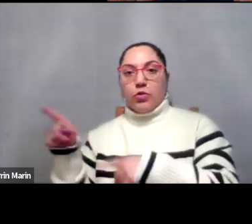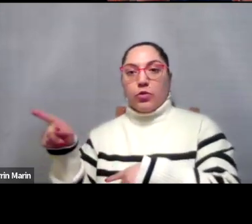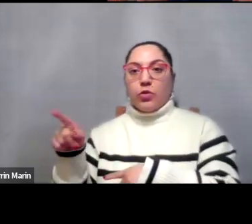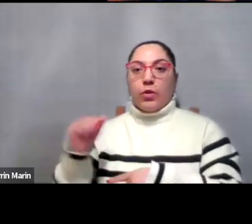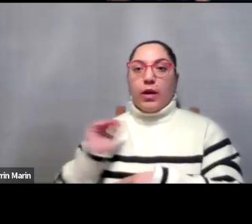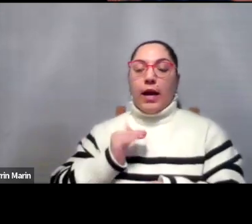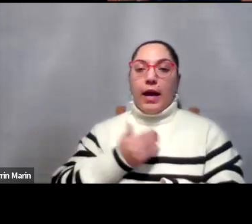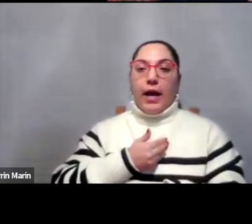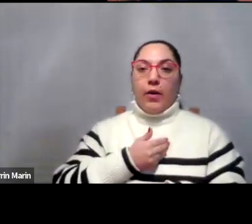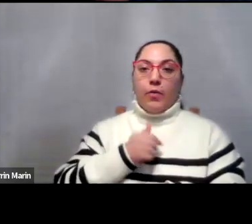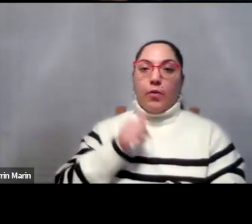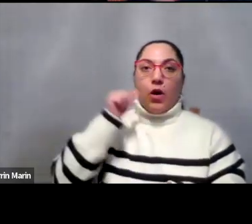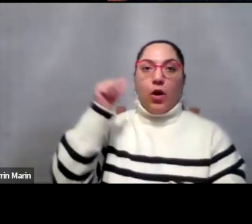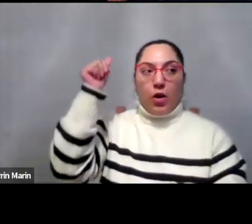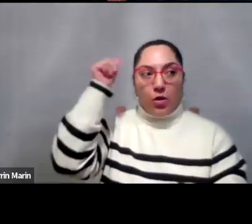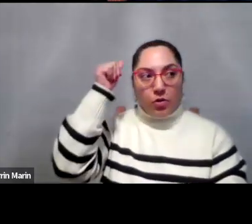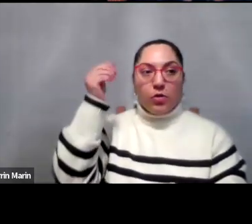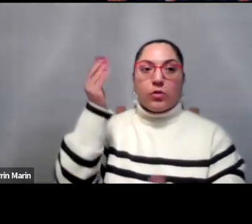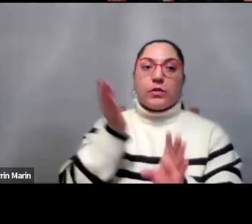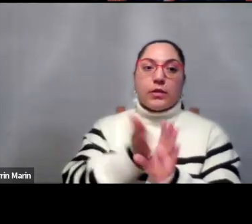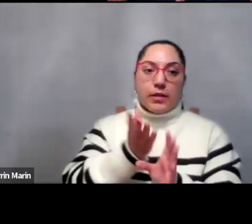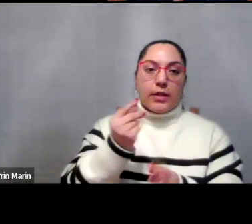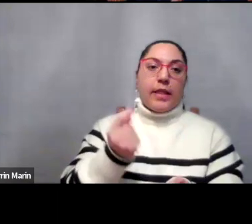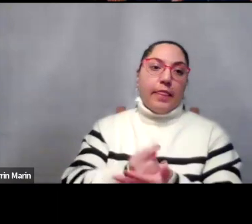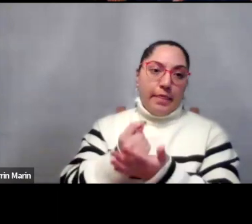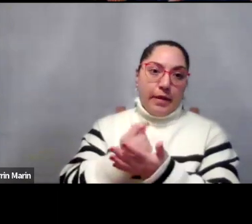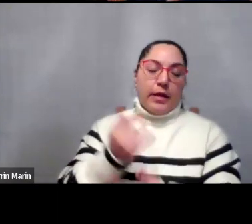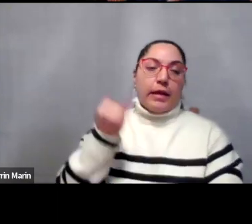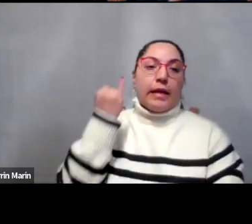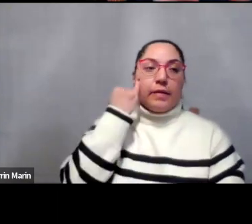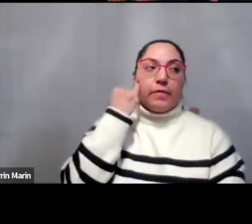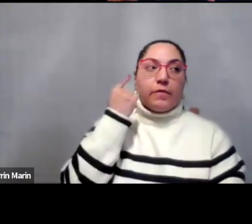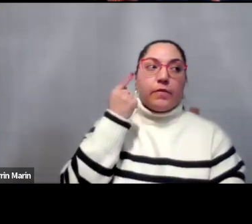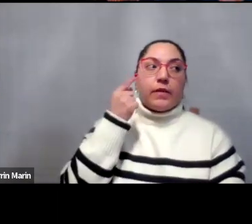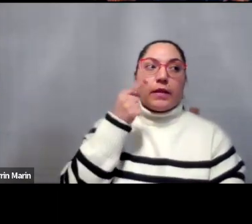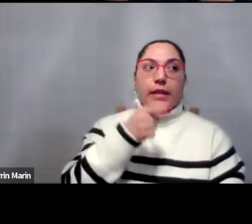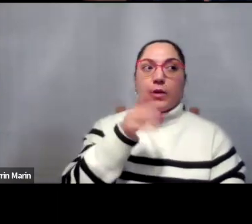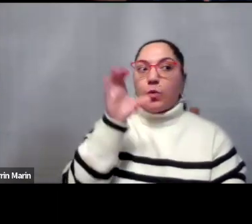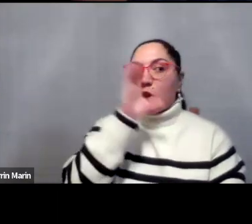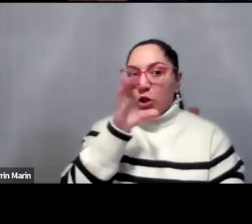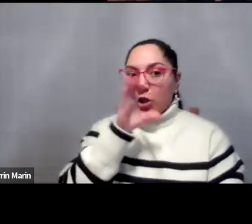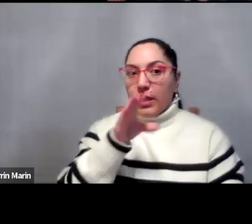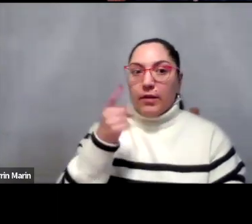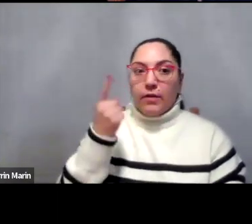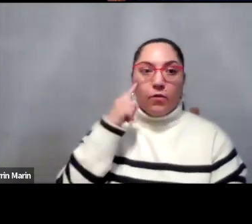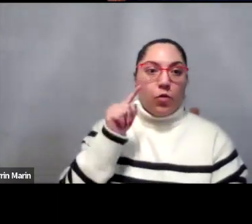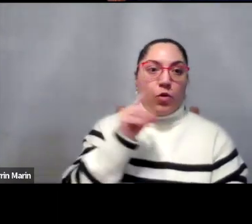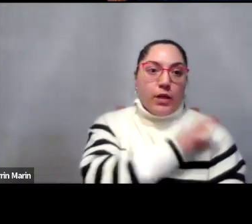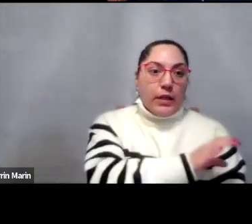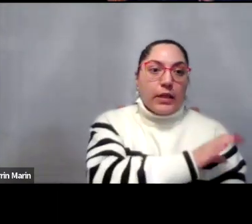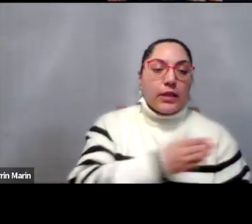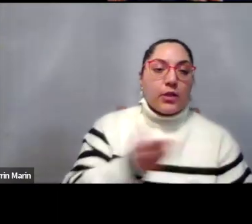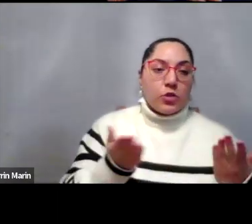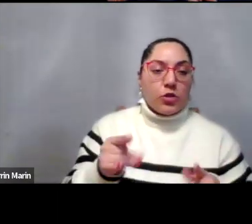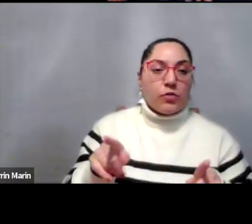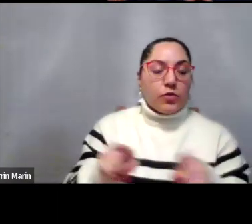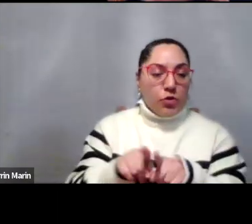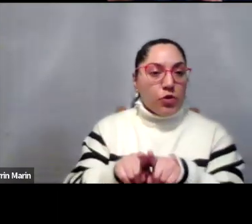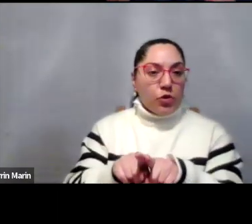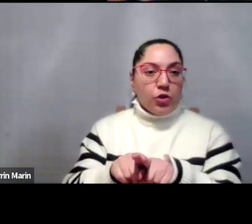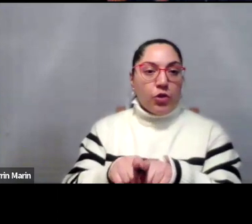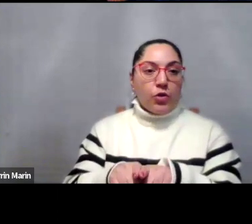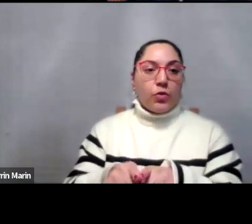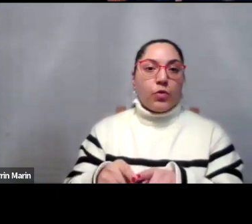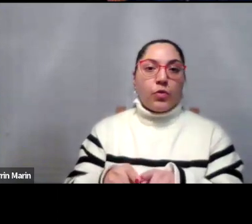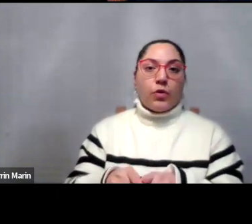adult psychiatrists, therapists, if they were seeking clinical services from Cornerstone